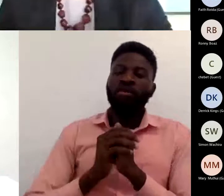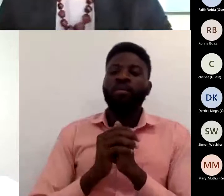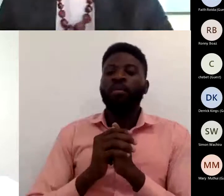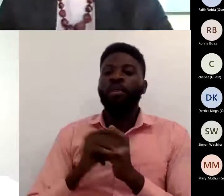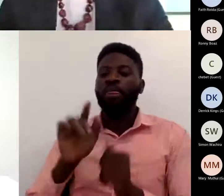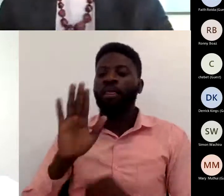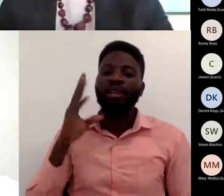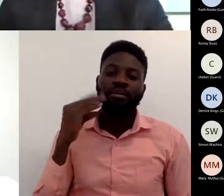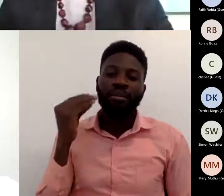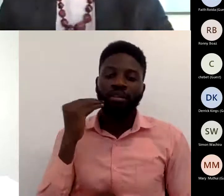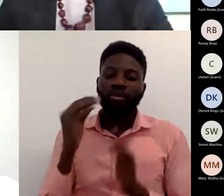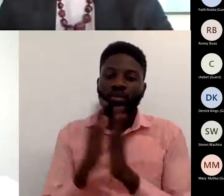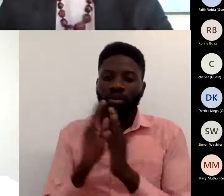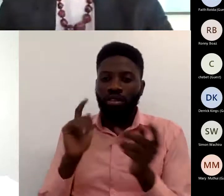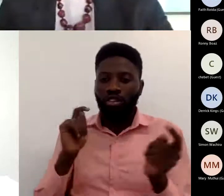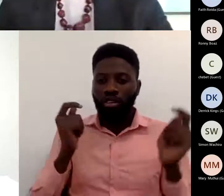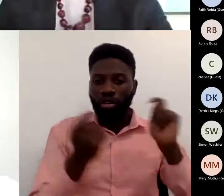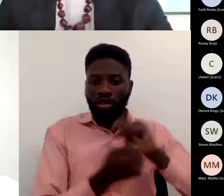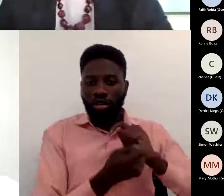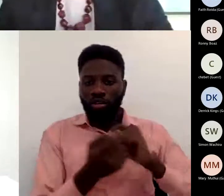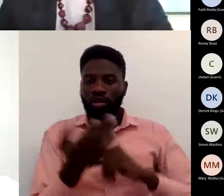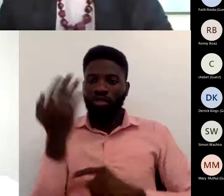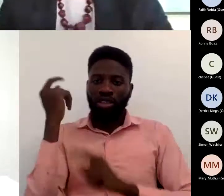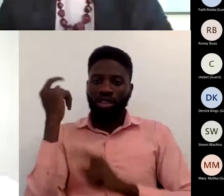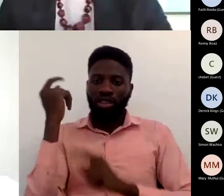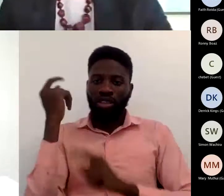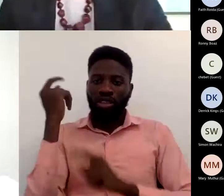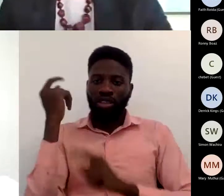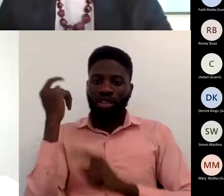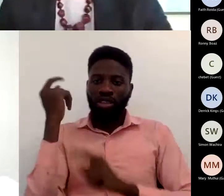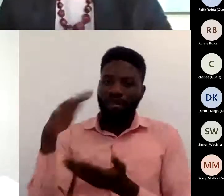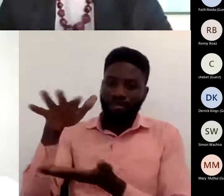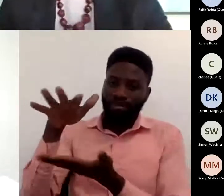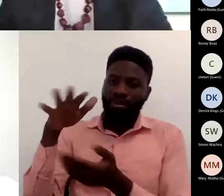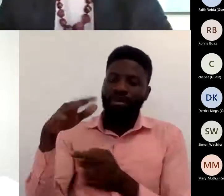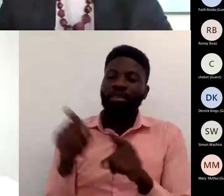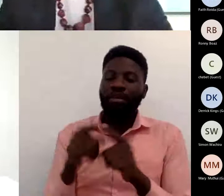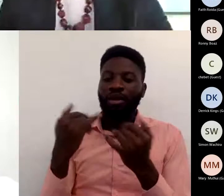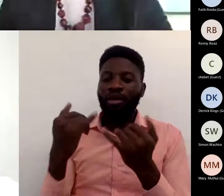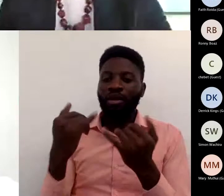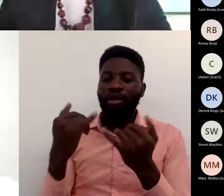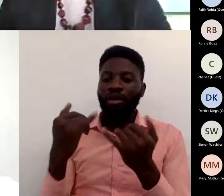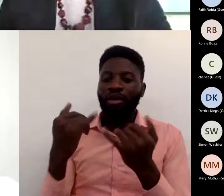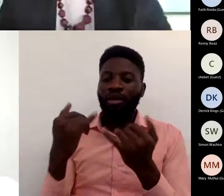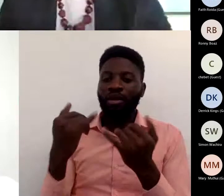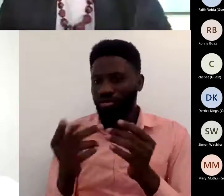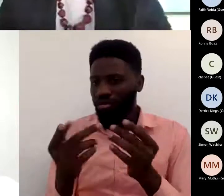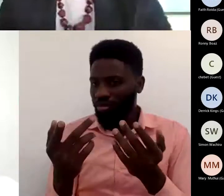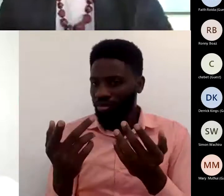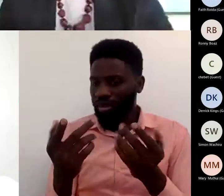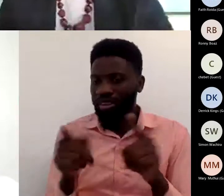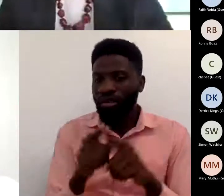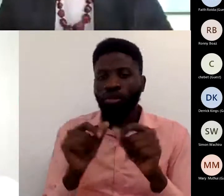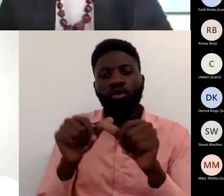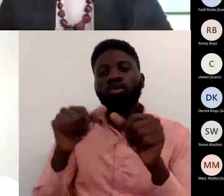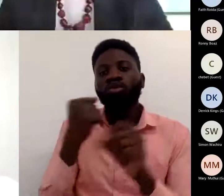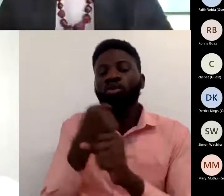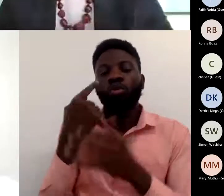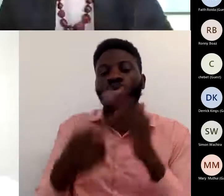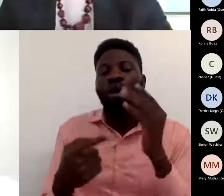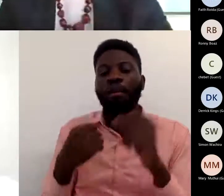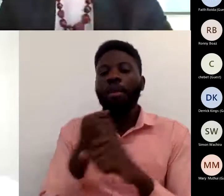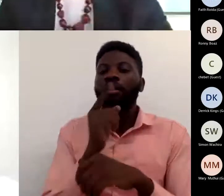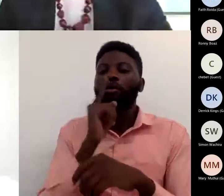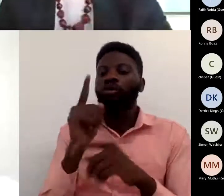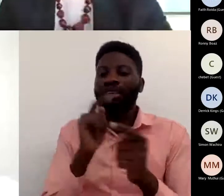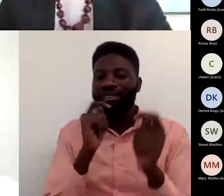experience with the transition from the traditional to the digital world, and what do you do to keep up with the change that you're seeing